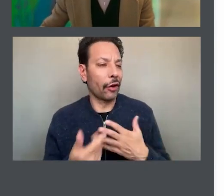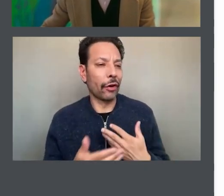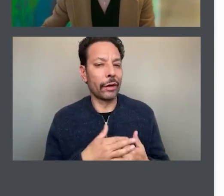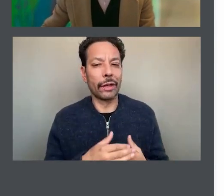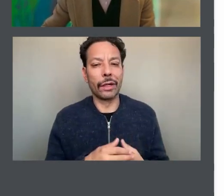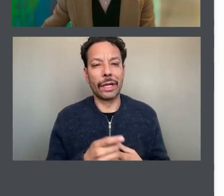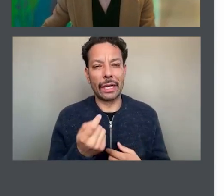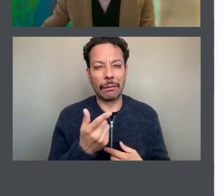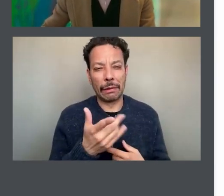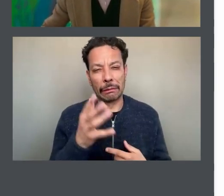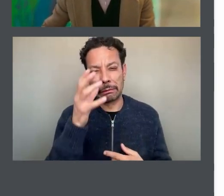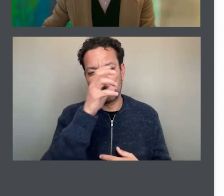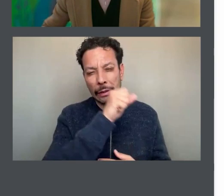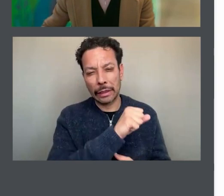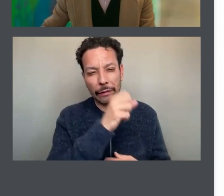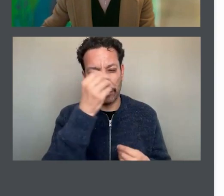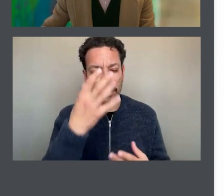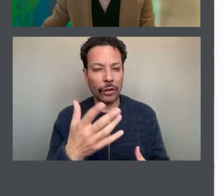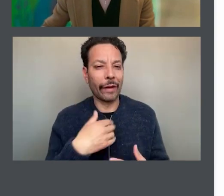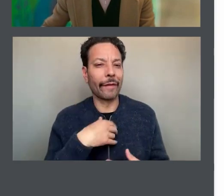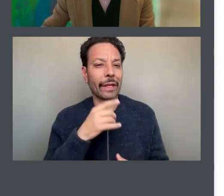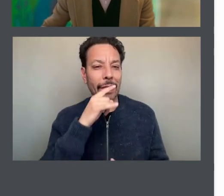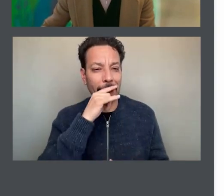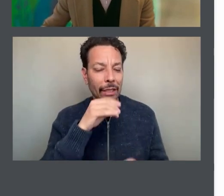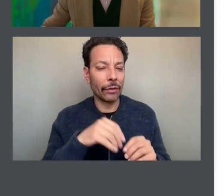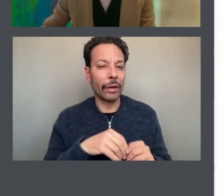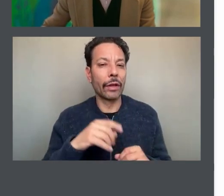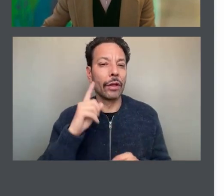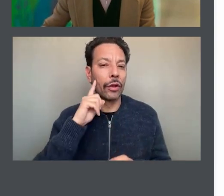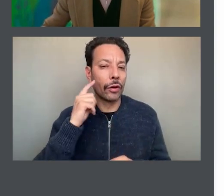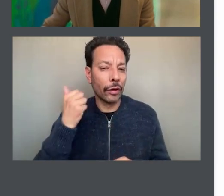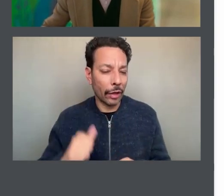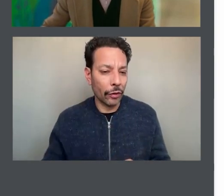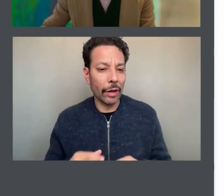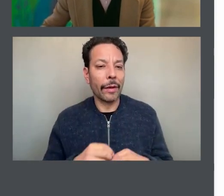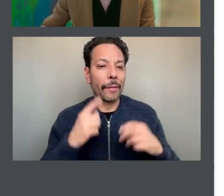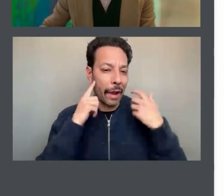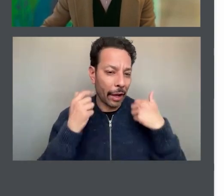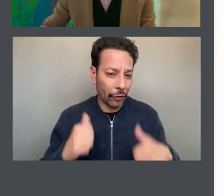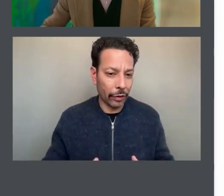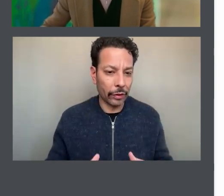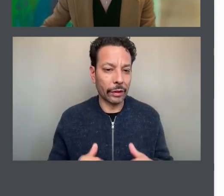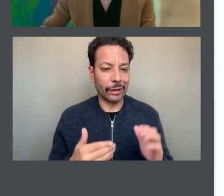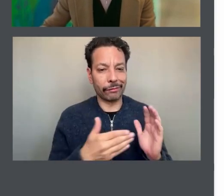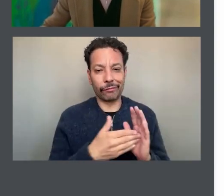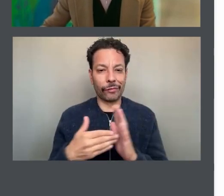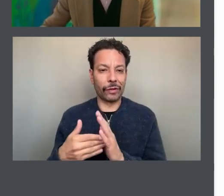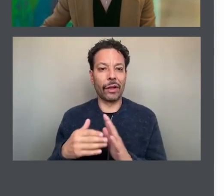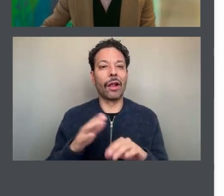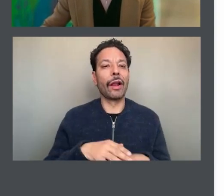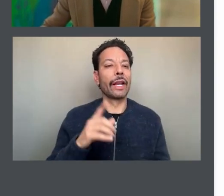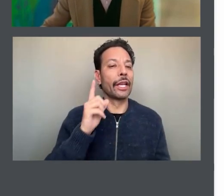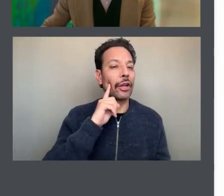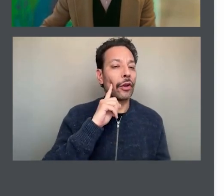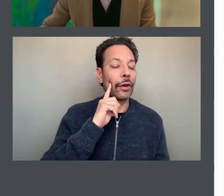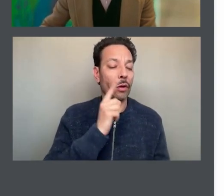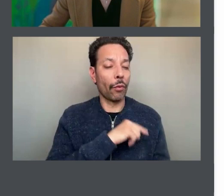bit of nuance that might be missing for a kid with unilateral hearing loss versus bilateral hearing loss on this qualities of hearing